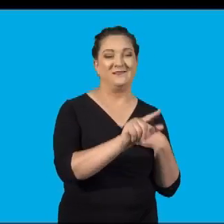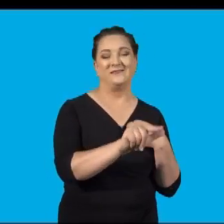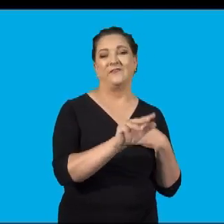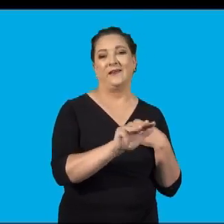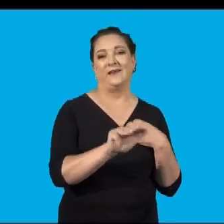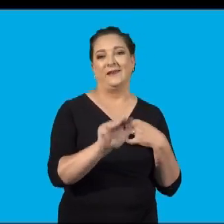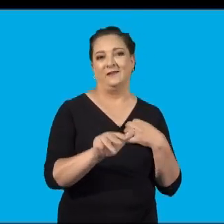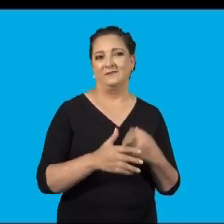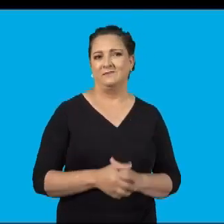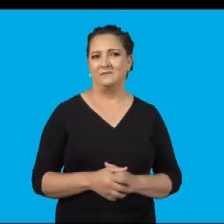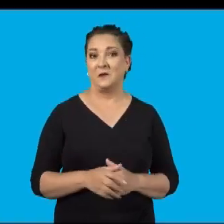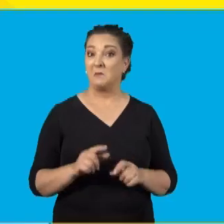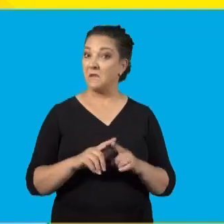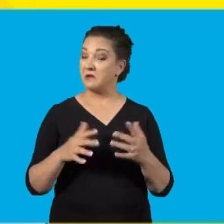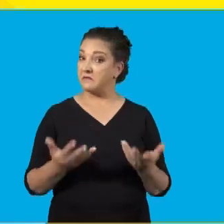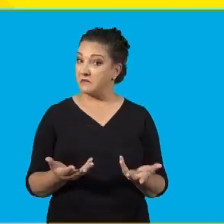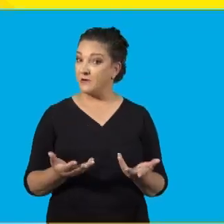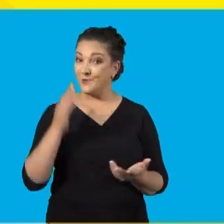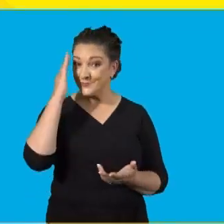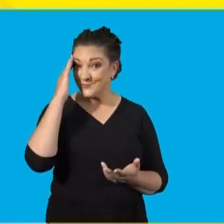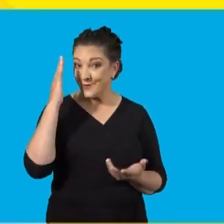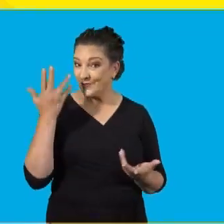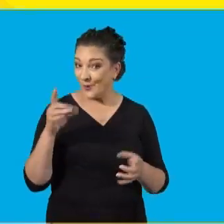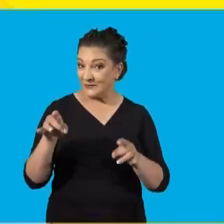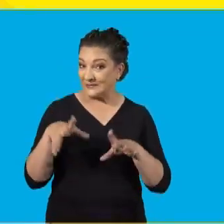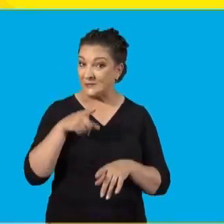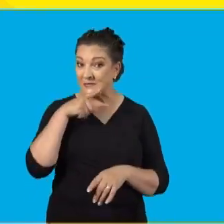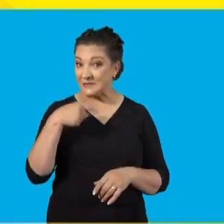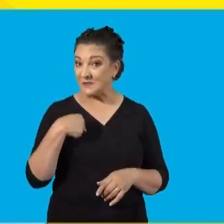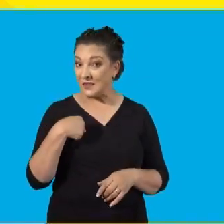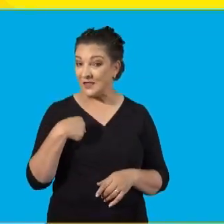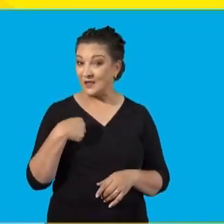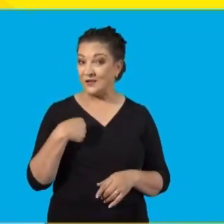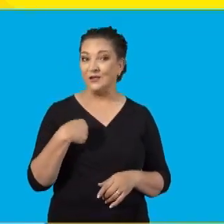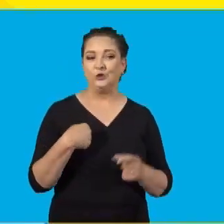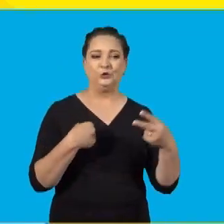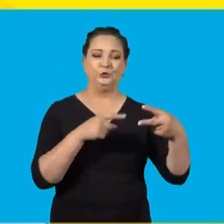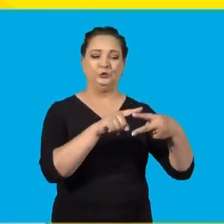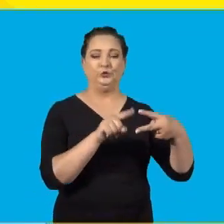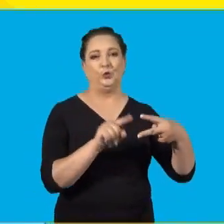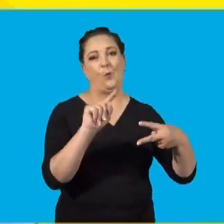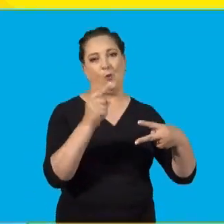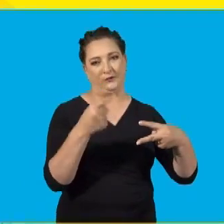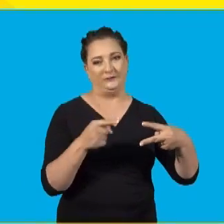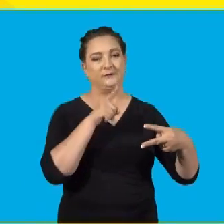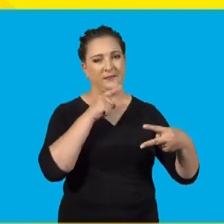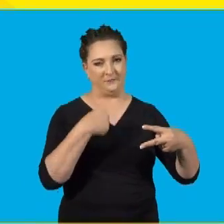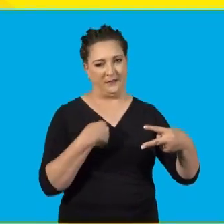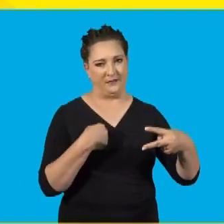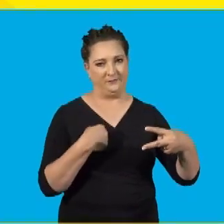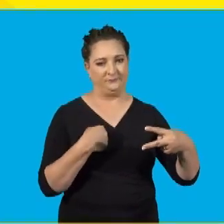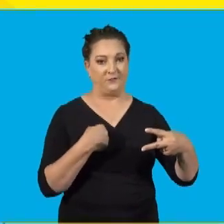27,999. How do I know that the examiner is going to test me on this 1 rand residual value? 2 points. First